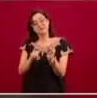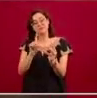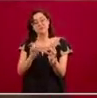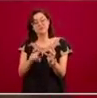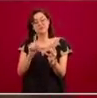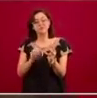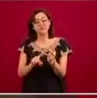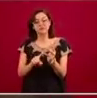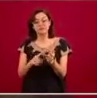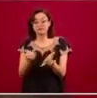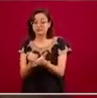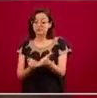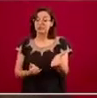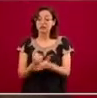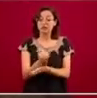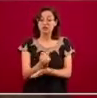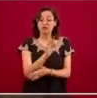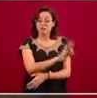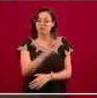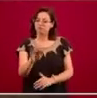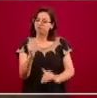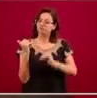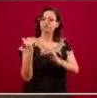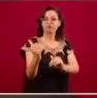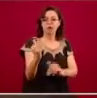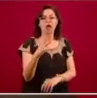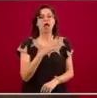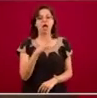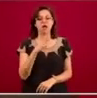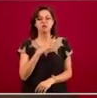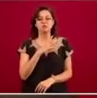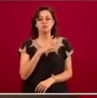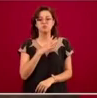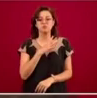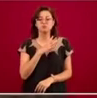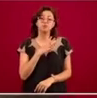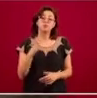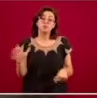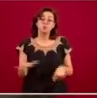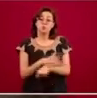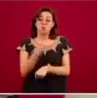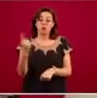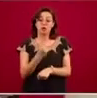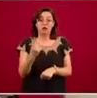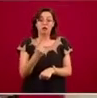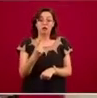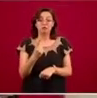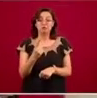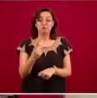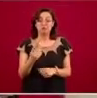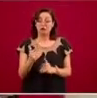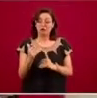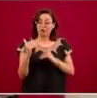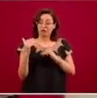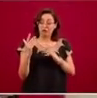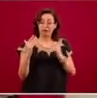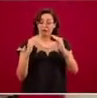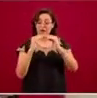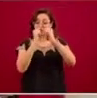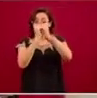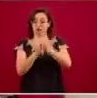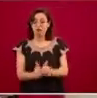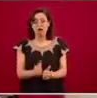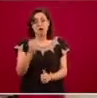month after Italy or Spain, for example. Also, we said that these measures have limits because they